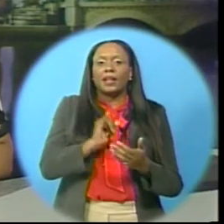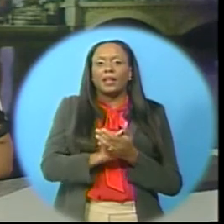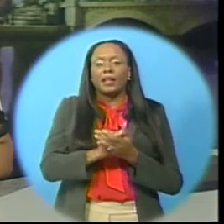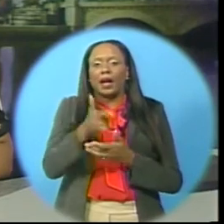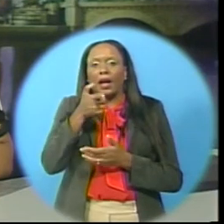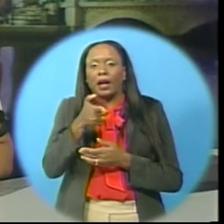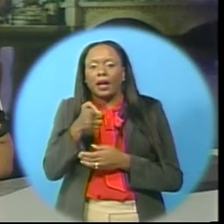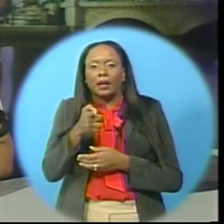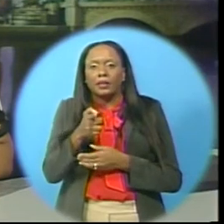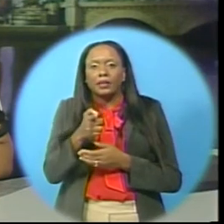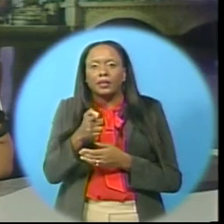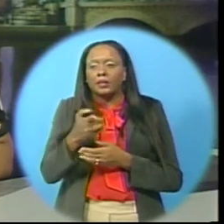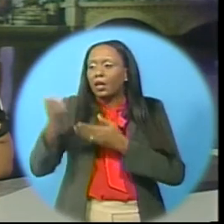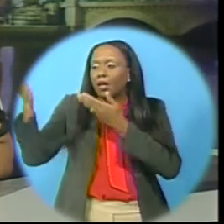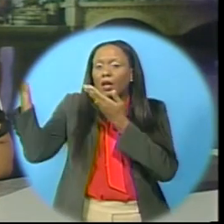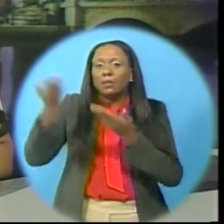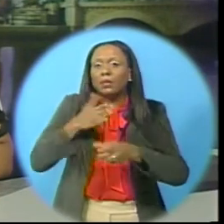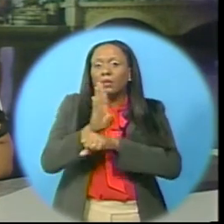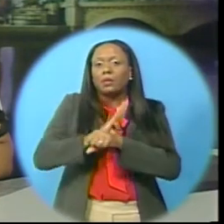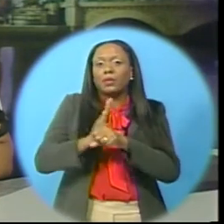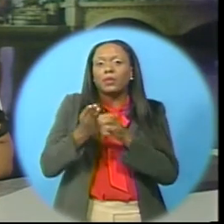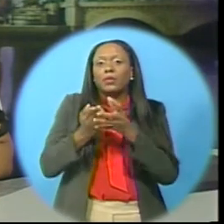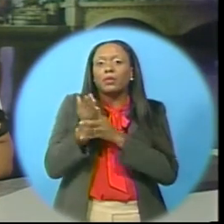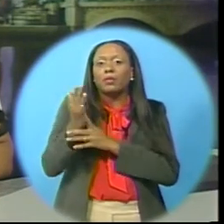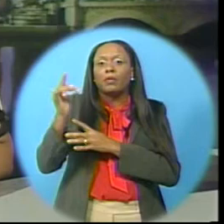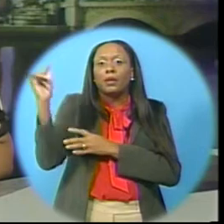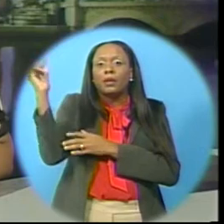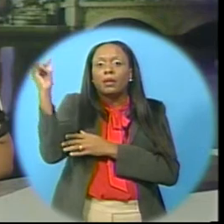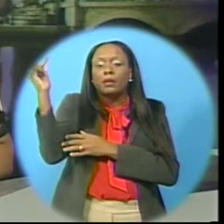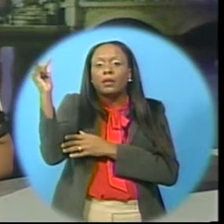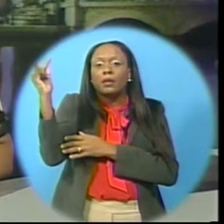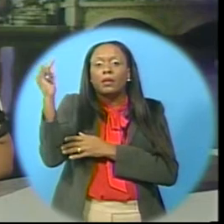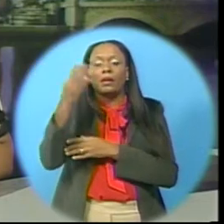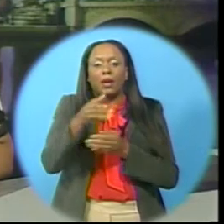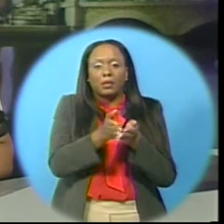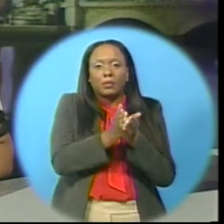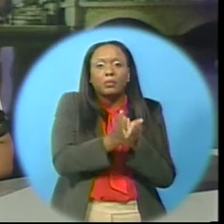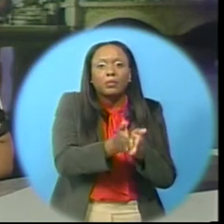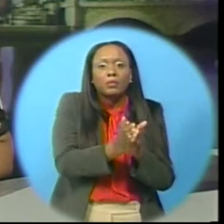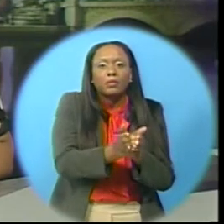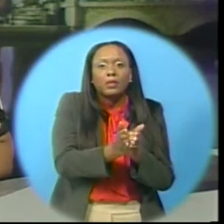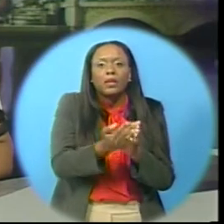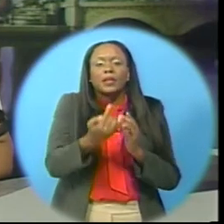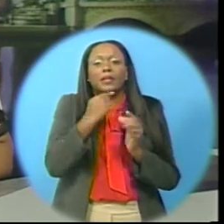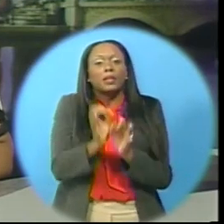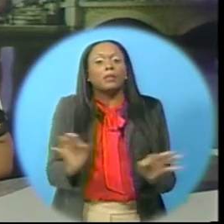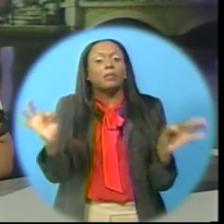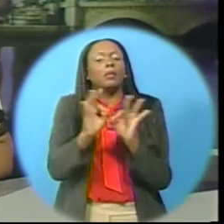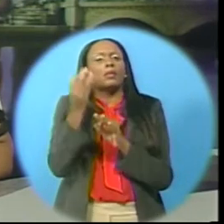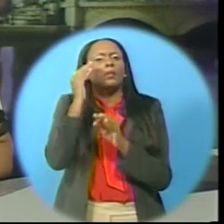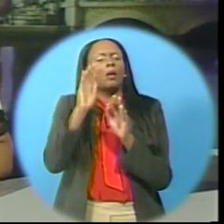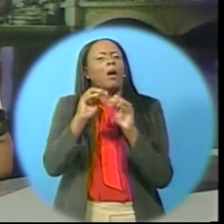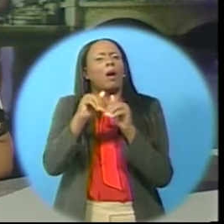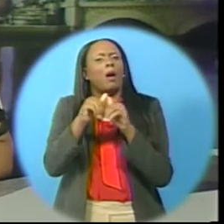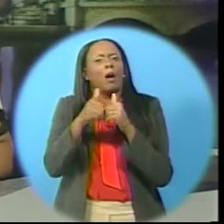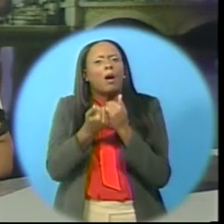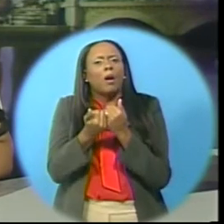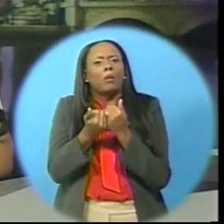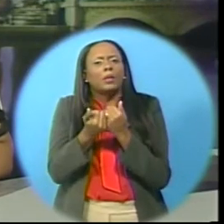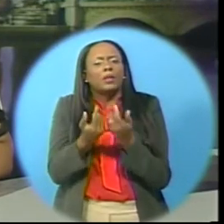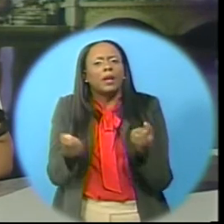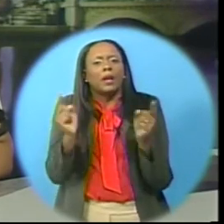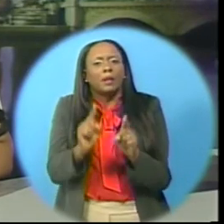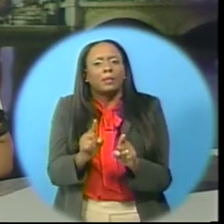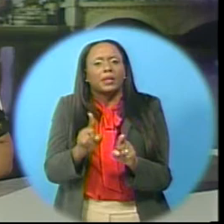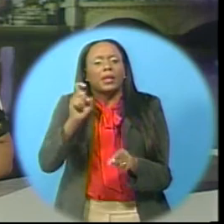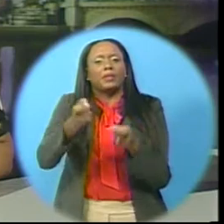through Barbados's ports of entry. The acting police commissioner is of the view that it is important to know how the weapons are coming in if Barbados